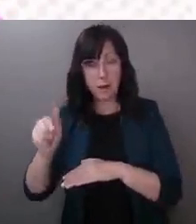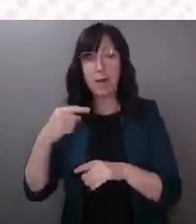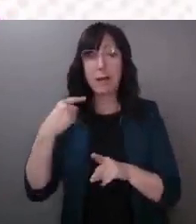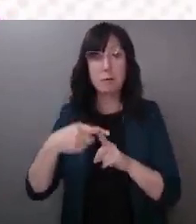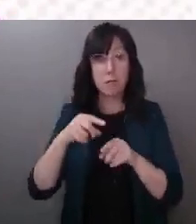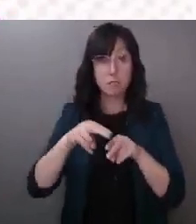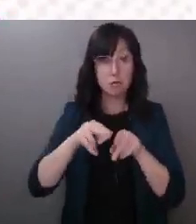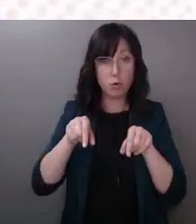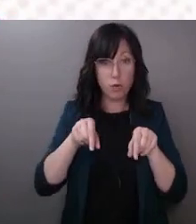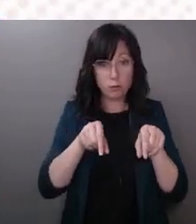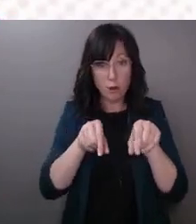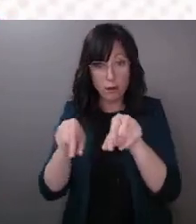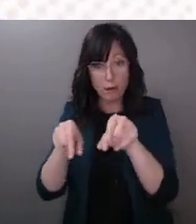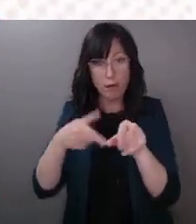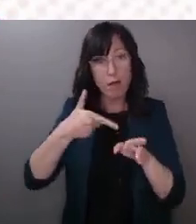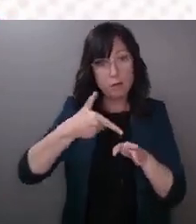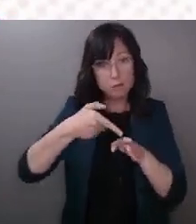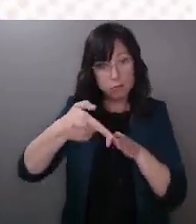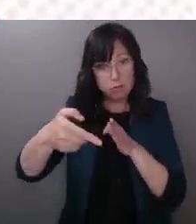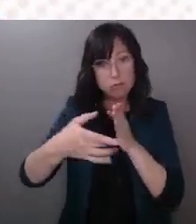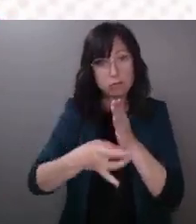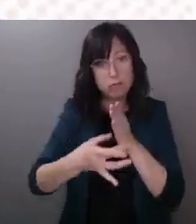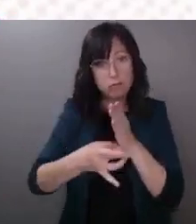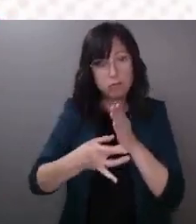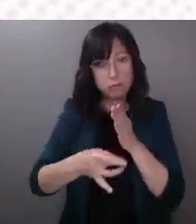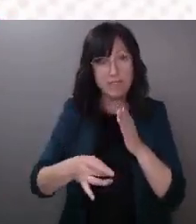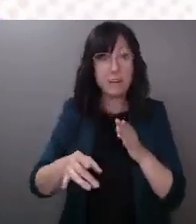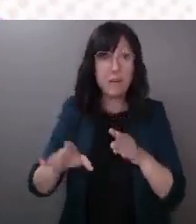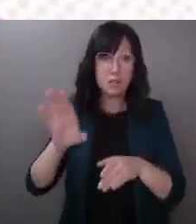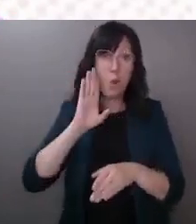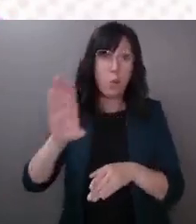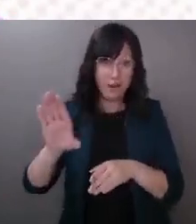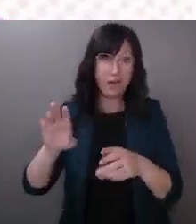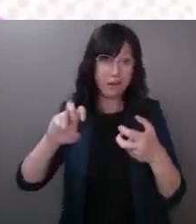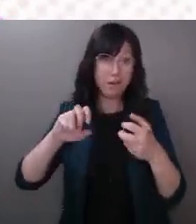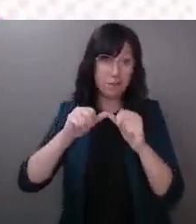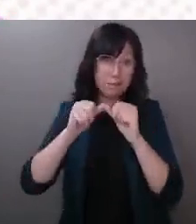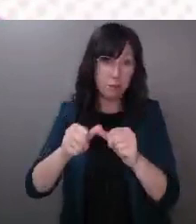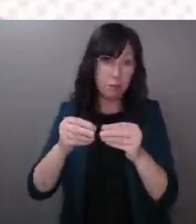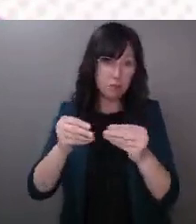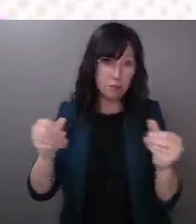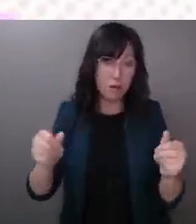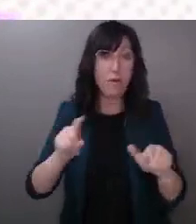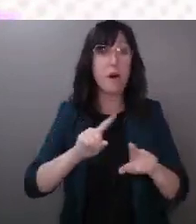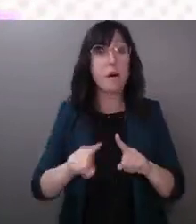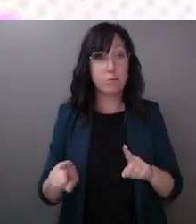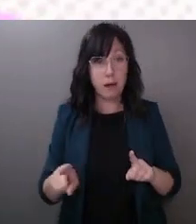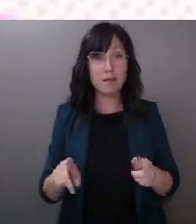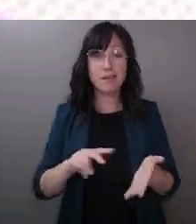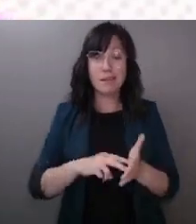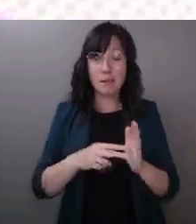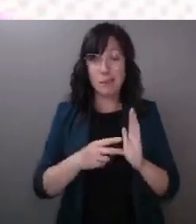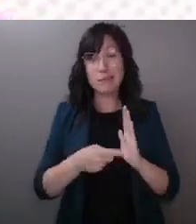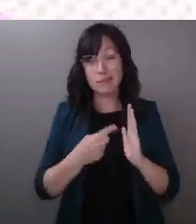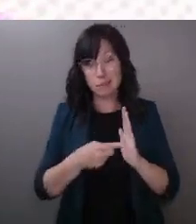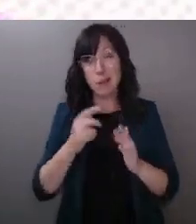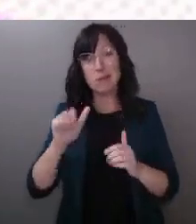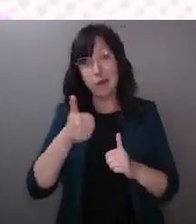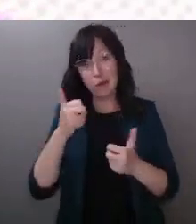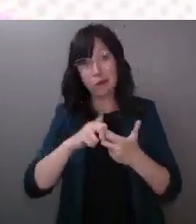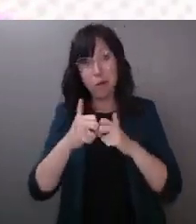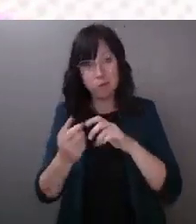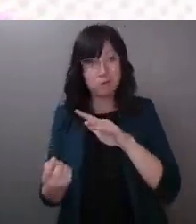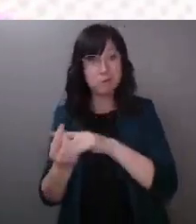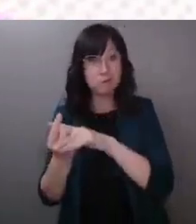will definitively correct this problem permanently. However, unfortunately, we will need to have other problems.